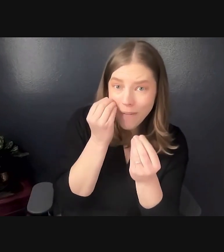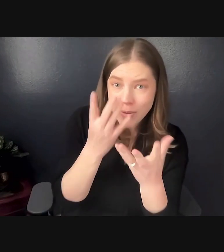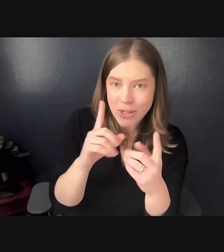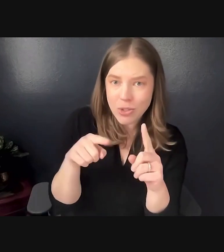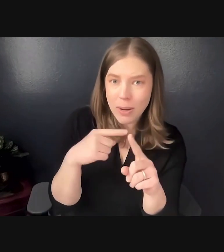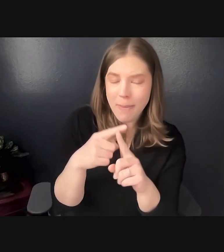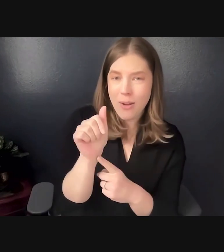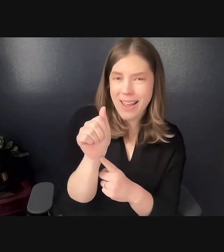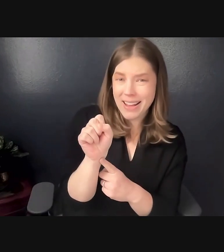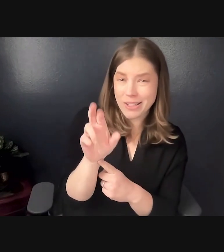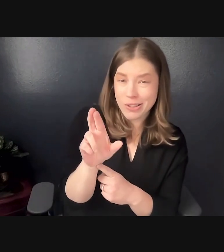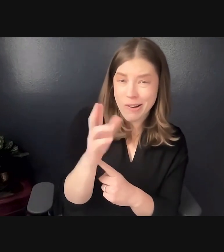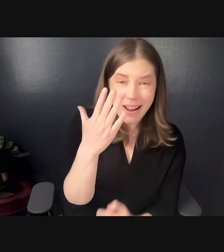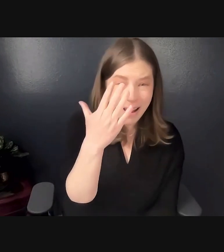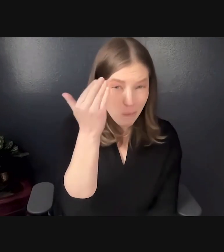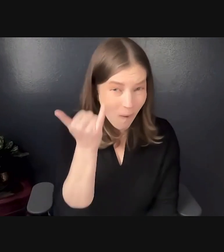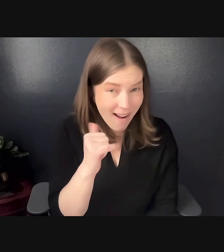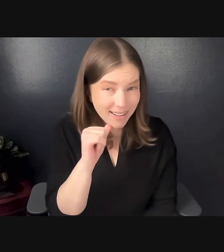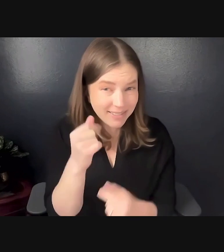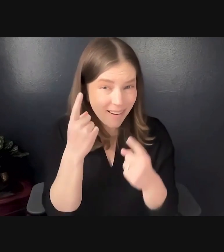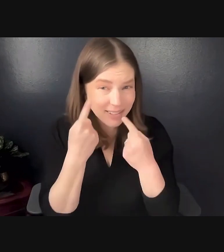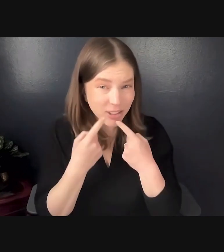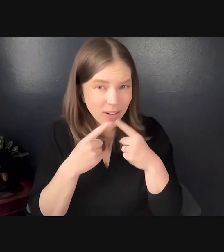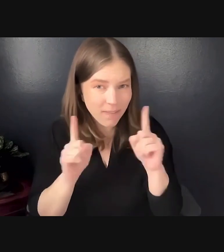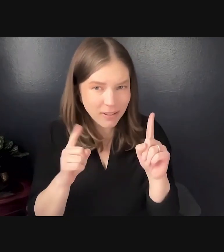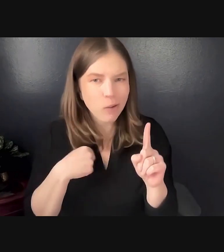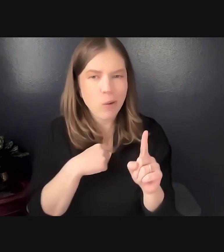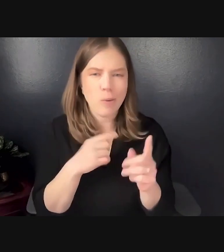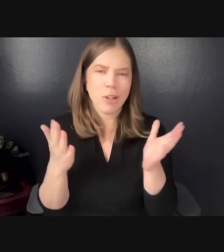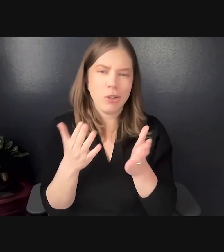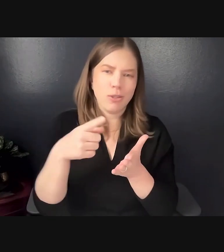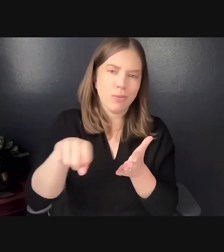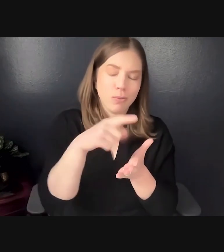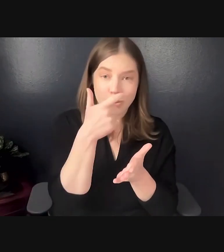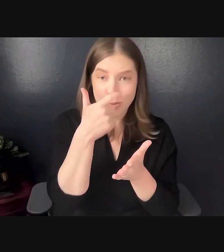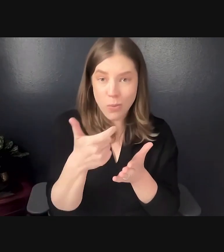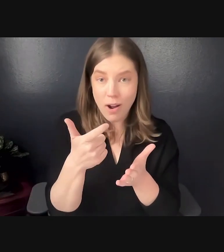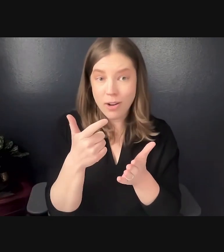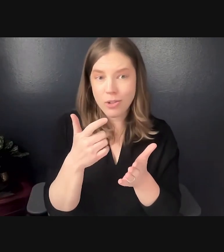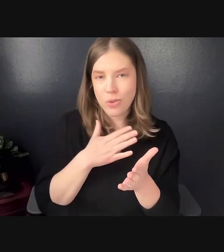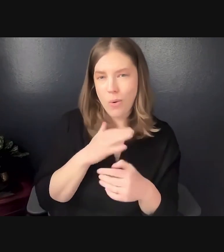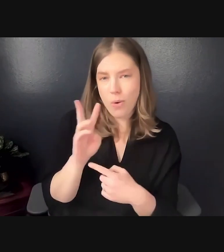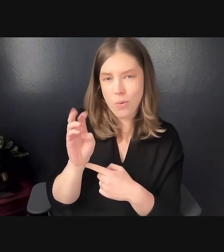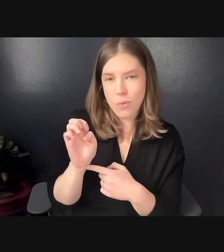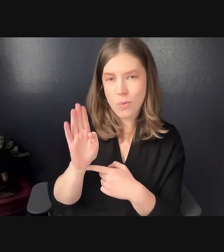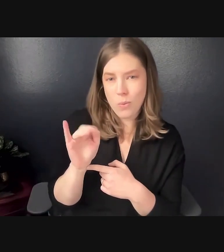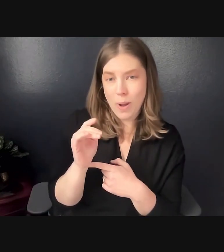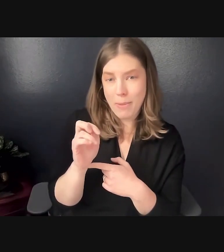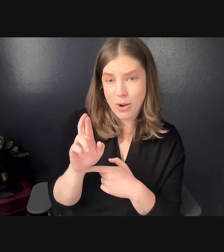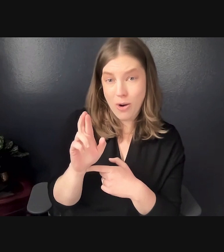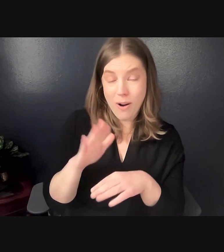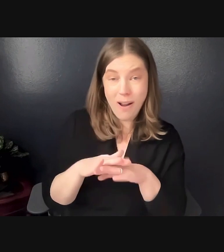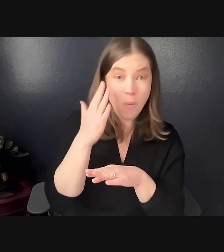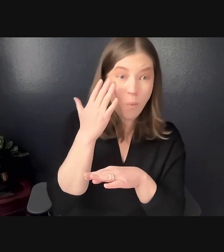own speech patterns. For more information about ASR and why it is not considered effective, we encourage